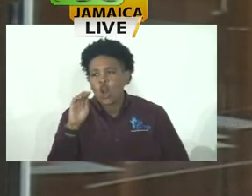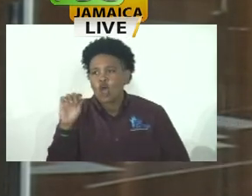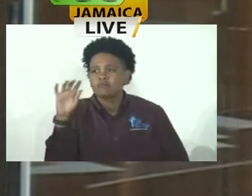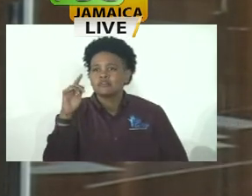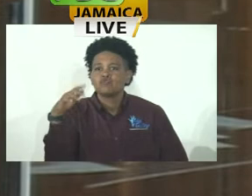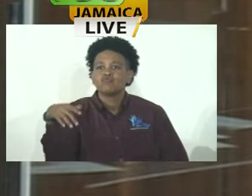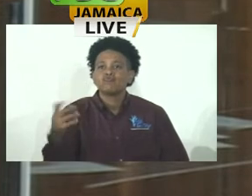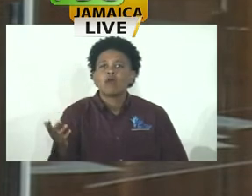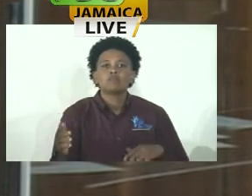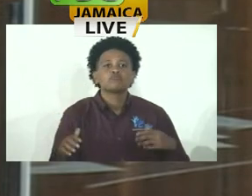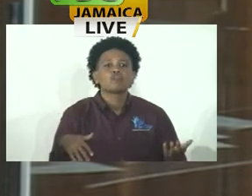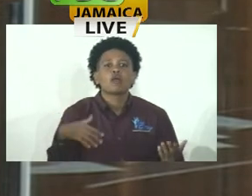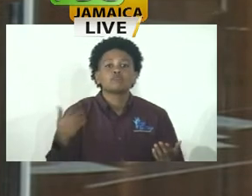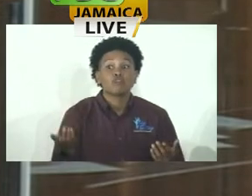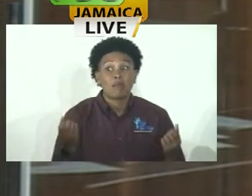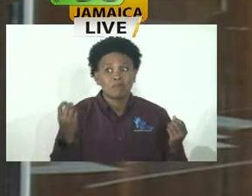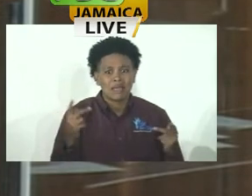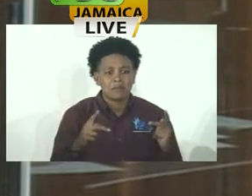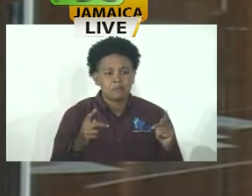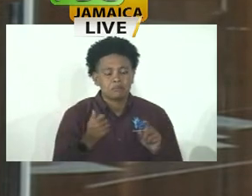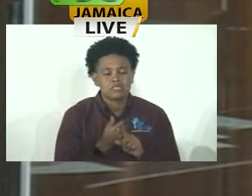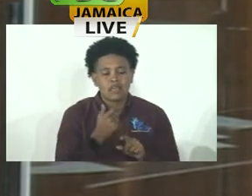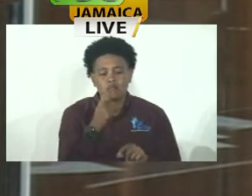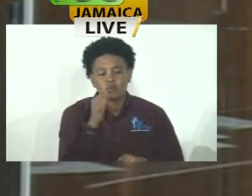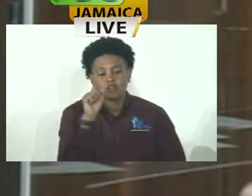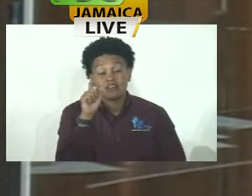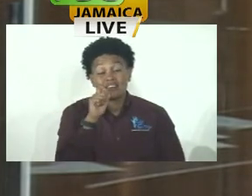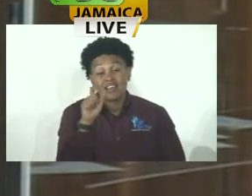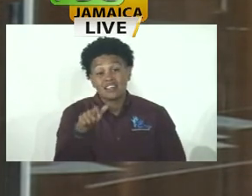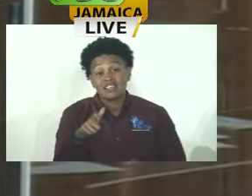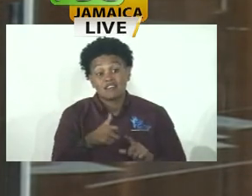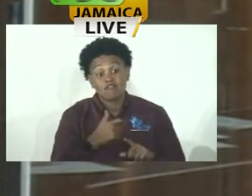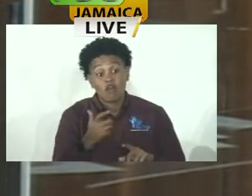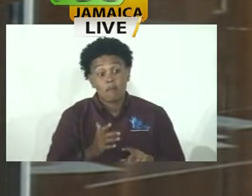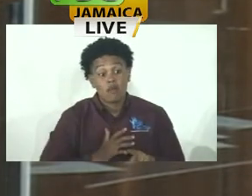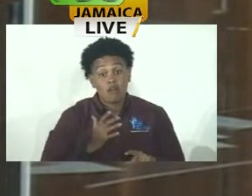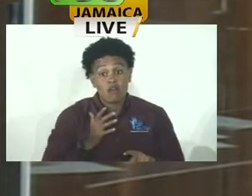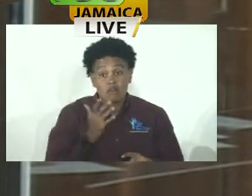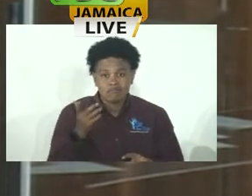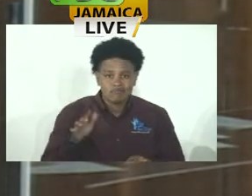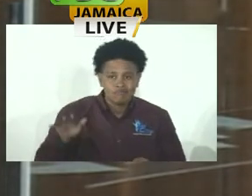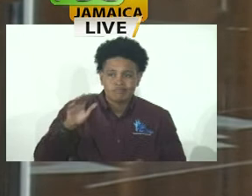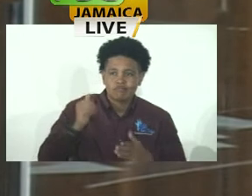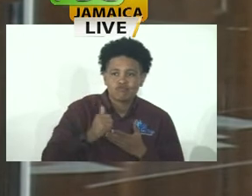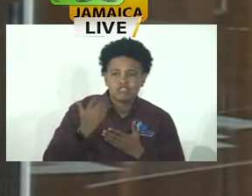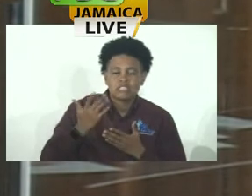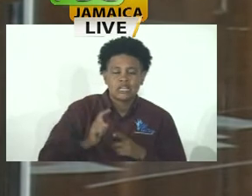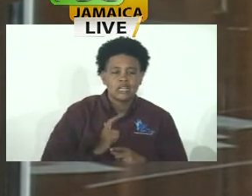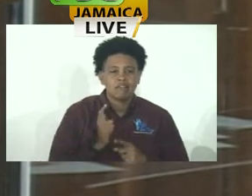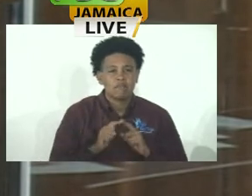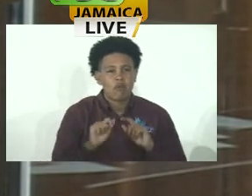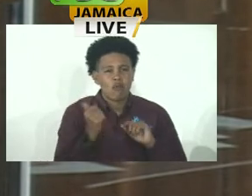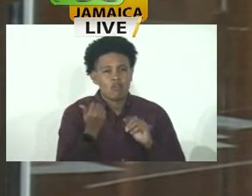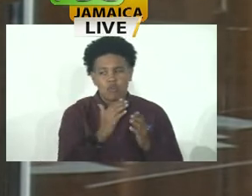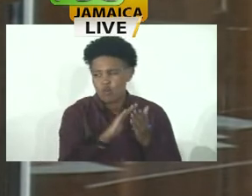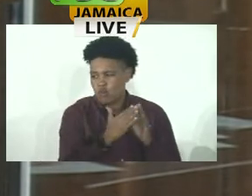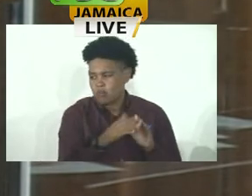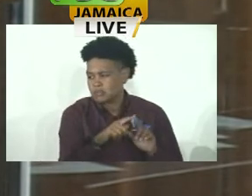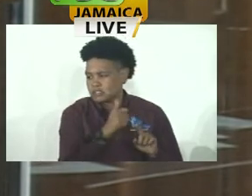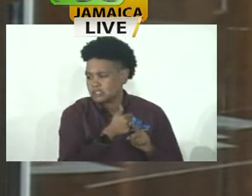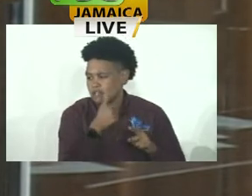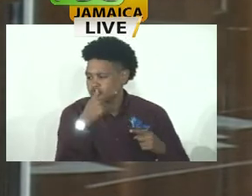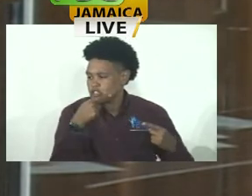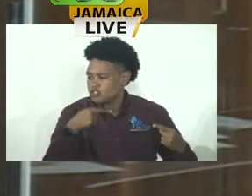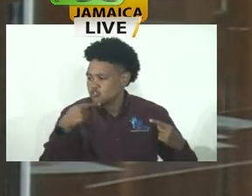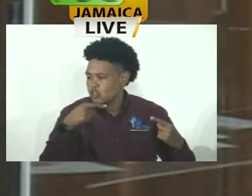people who not necessarily from uptown but you know other communities are struggling